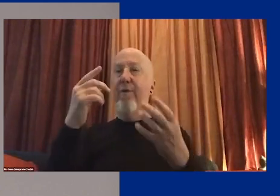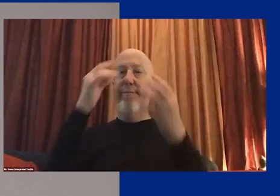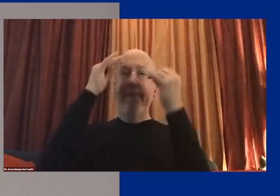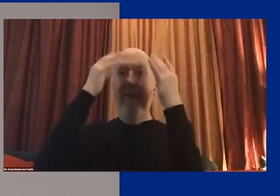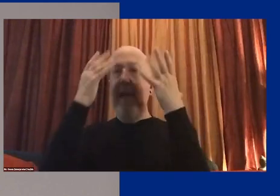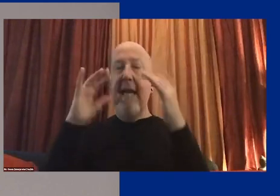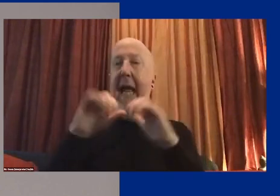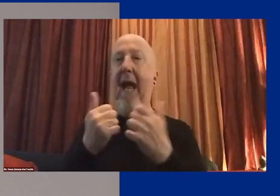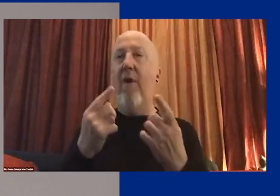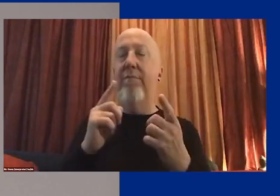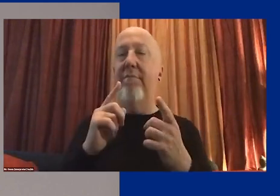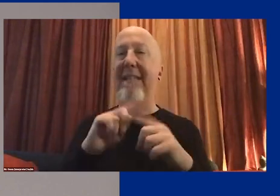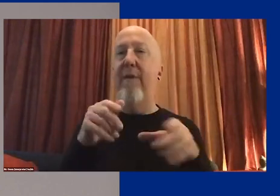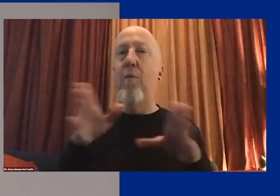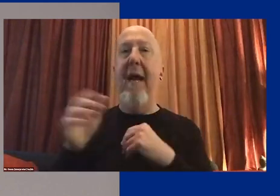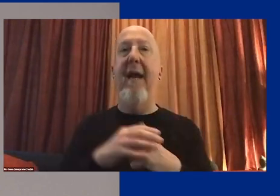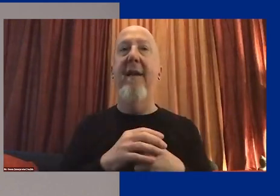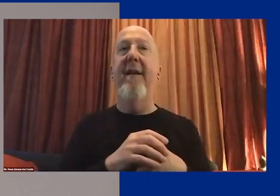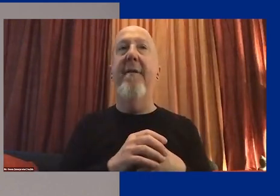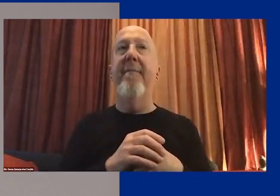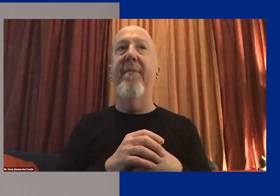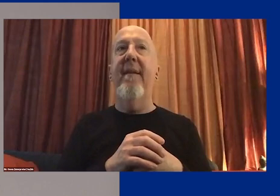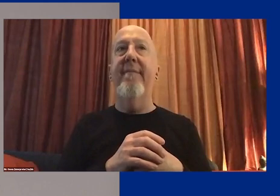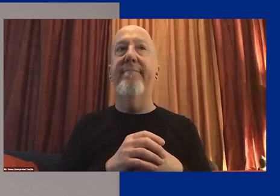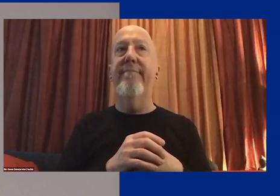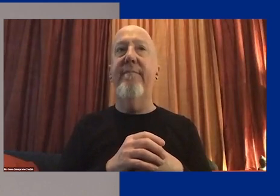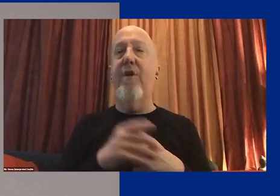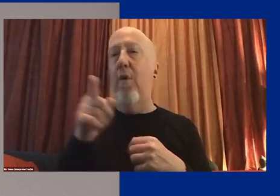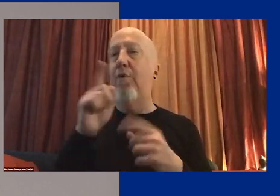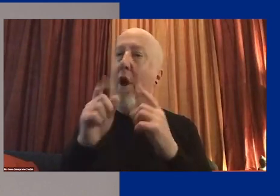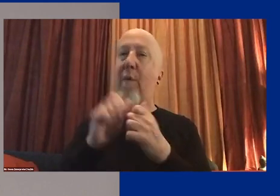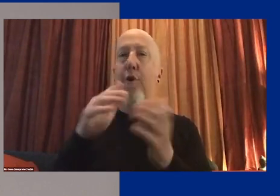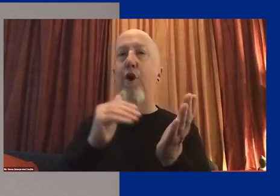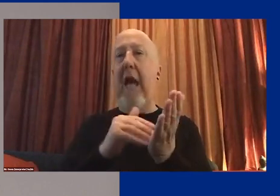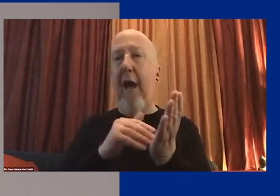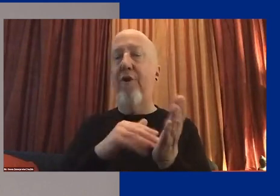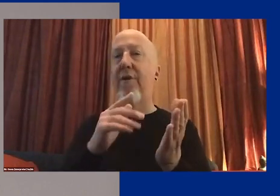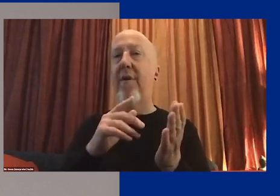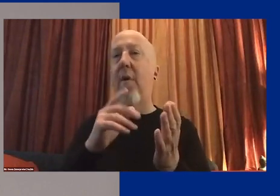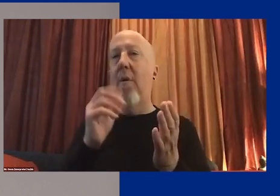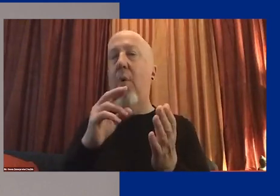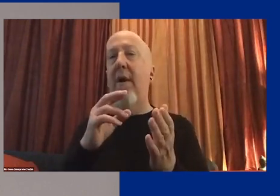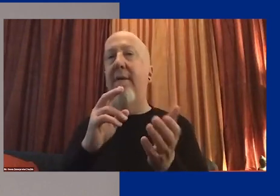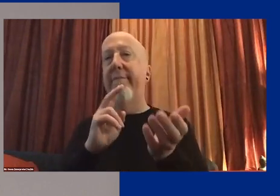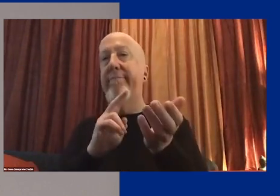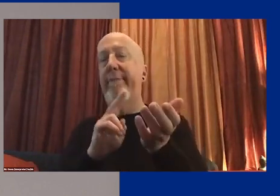There's no substitute for talking with your healthcare provider about how to address those specific situations where telehealth is not